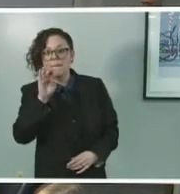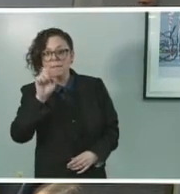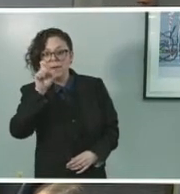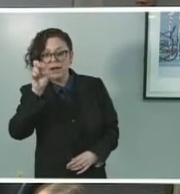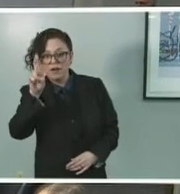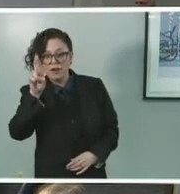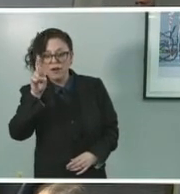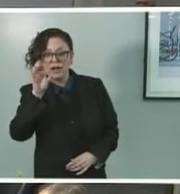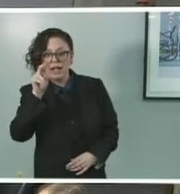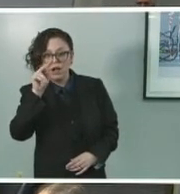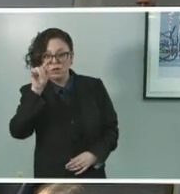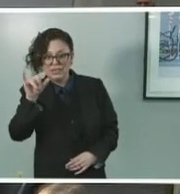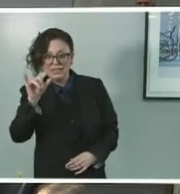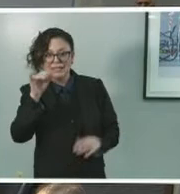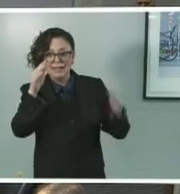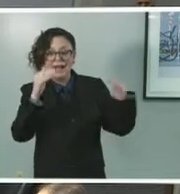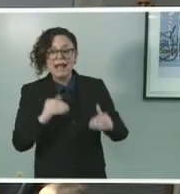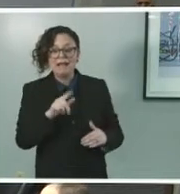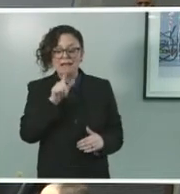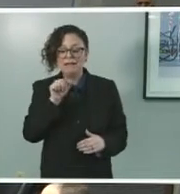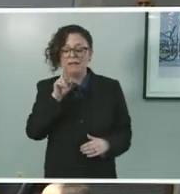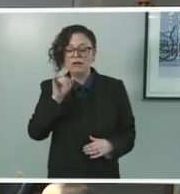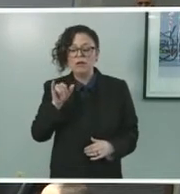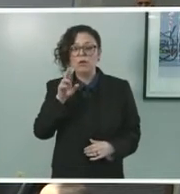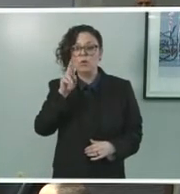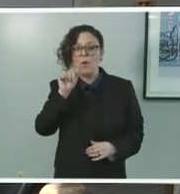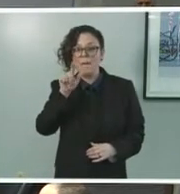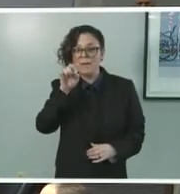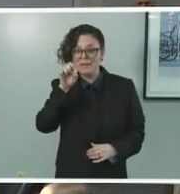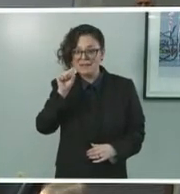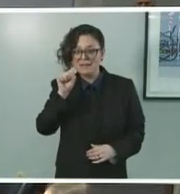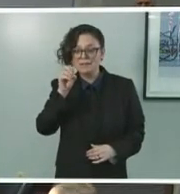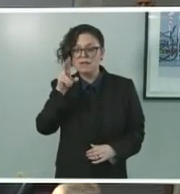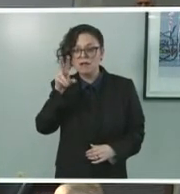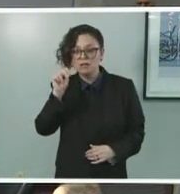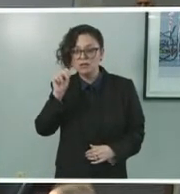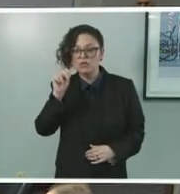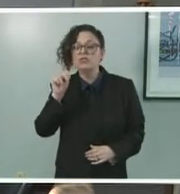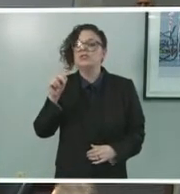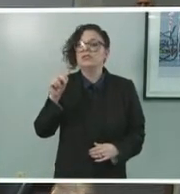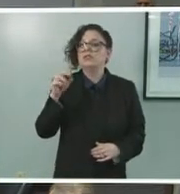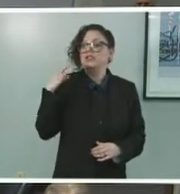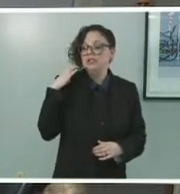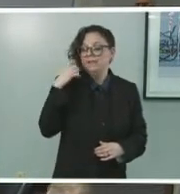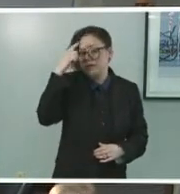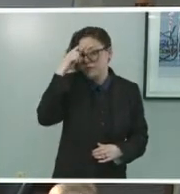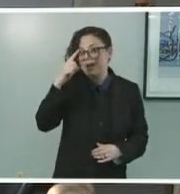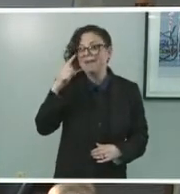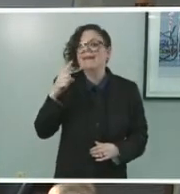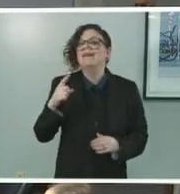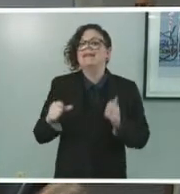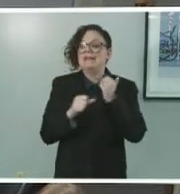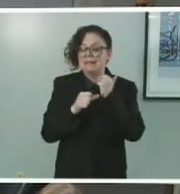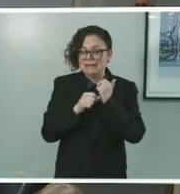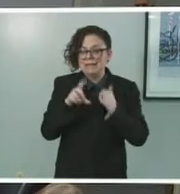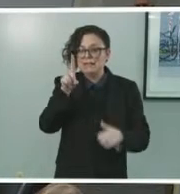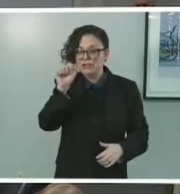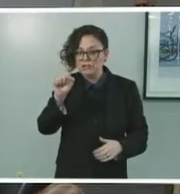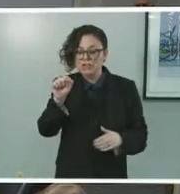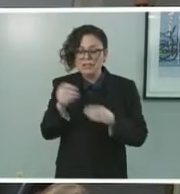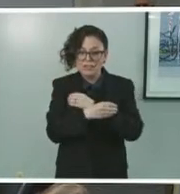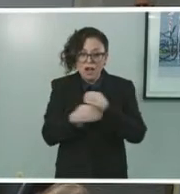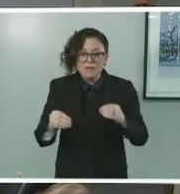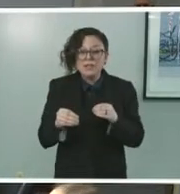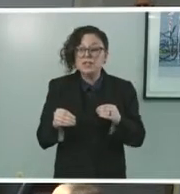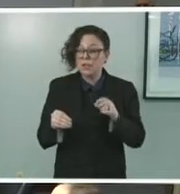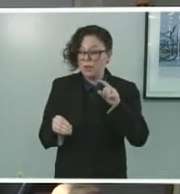civil section of the Bexar County District Attorney's Office. And so for the 3 of you, we've gathered questions all day long through our